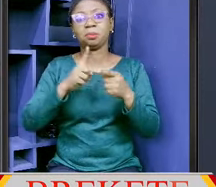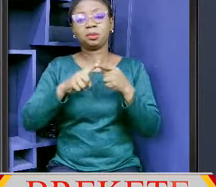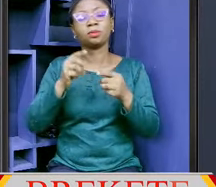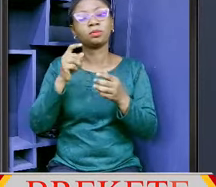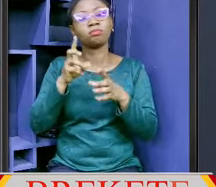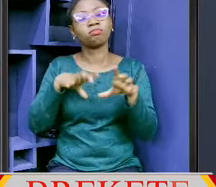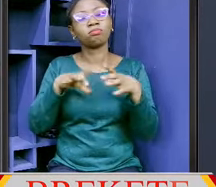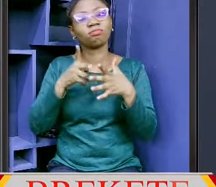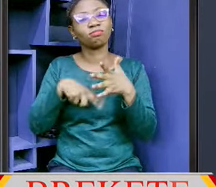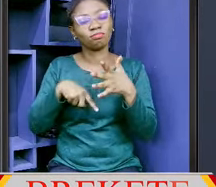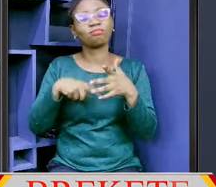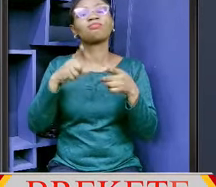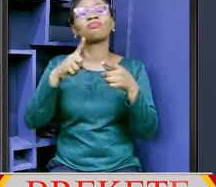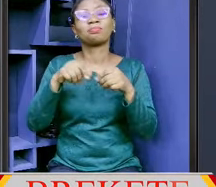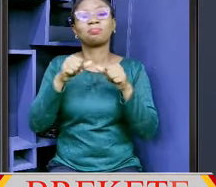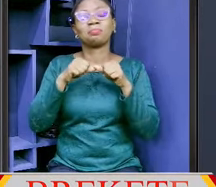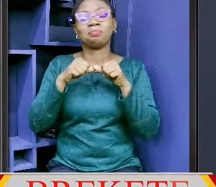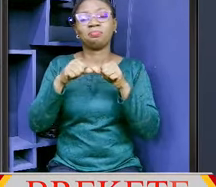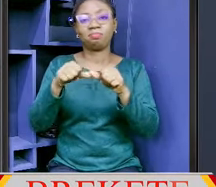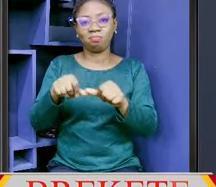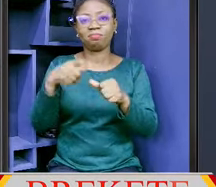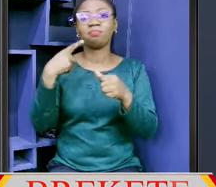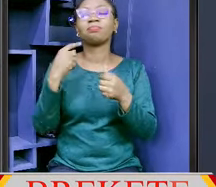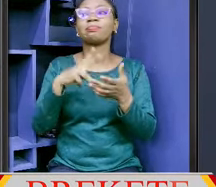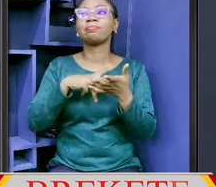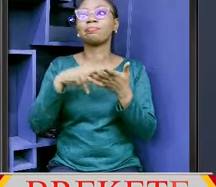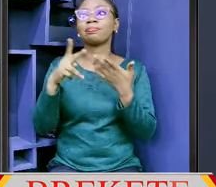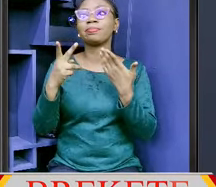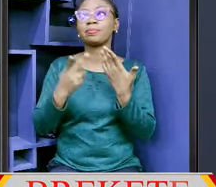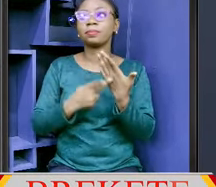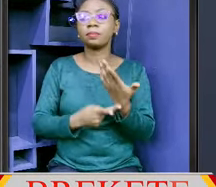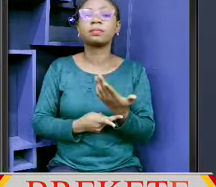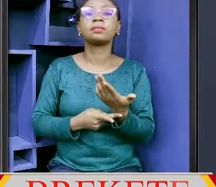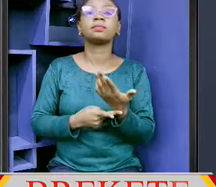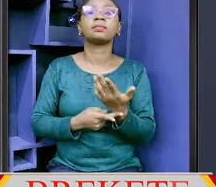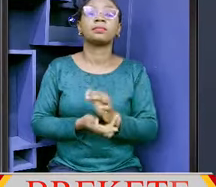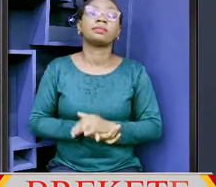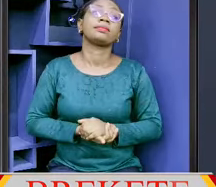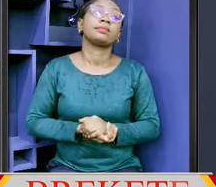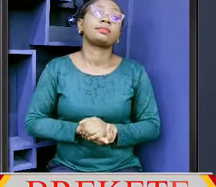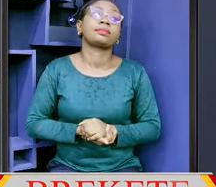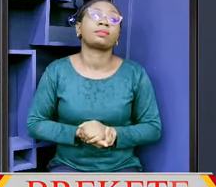signal. Make we continue to the vano de go.